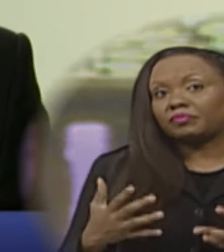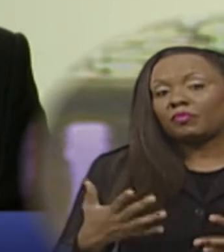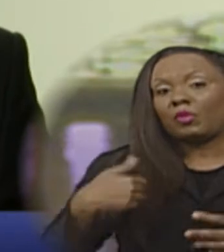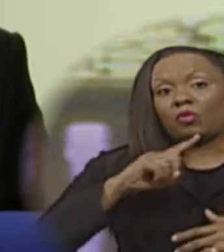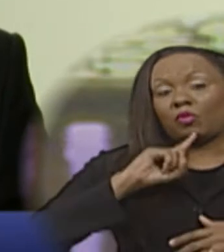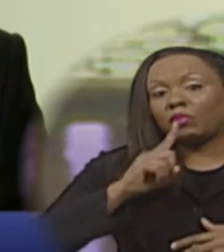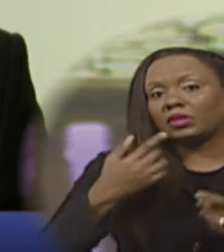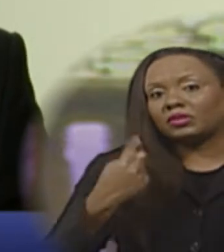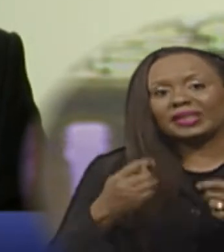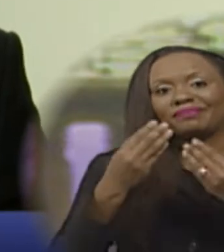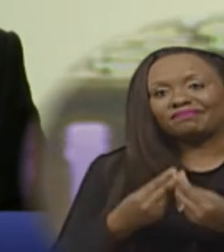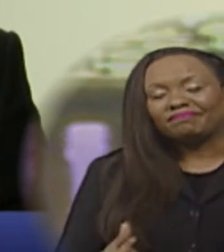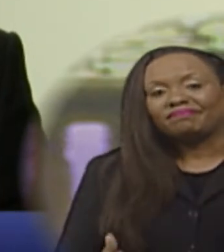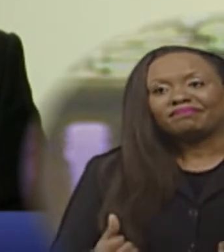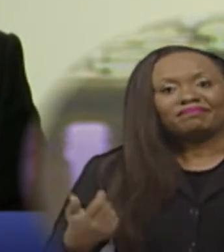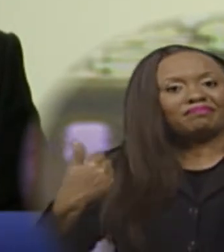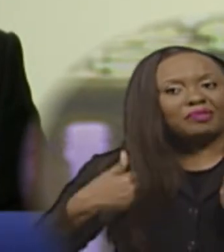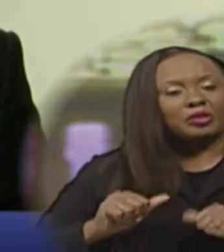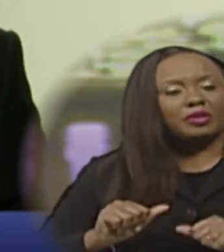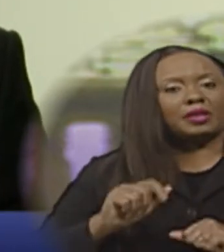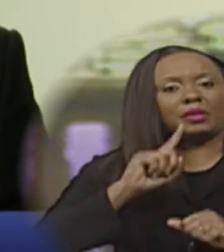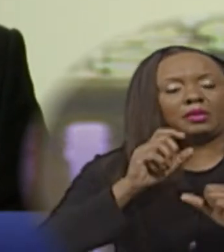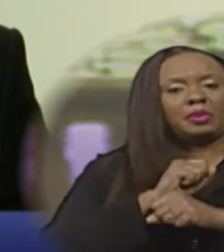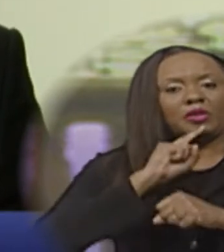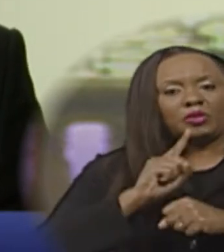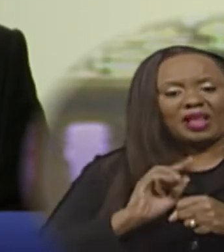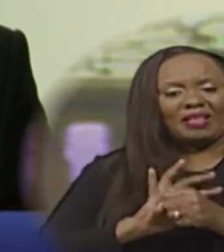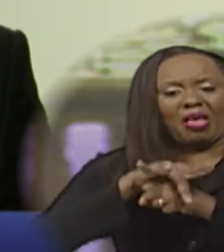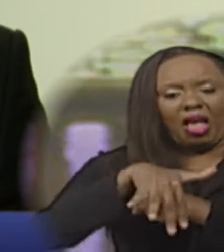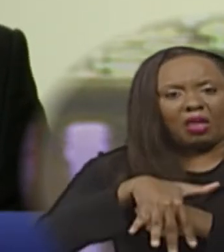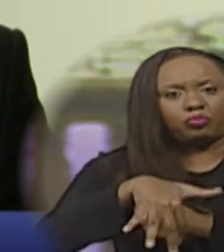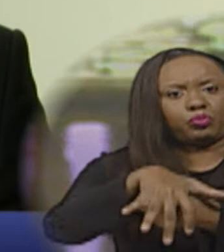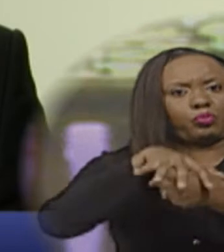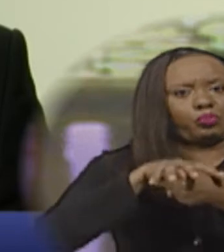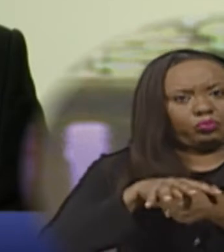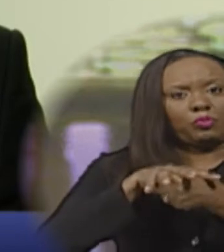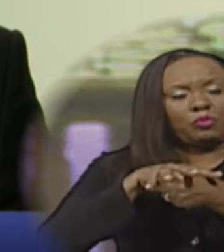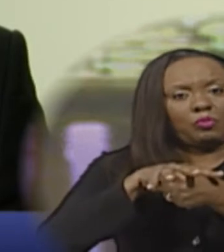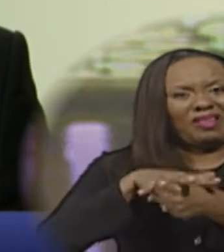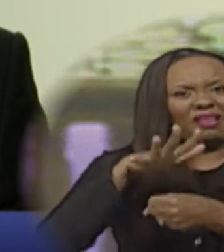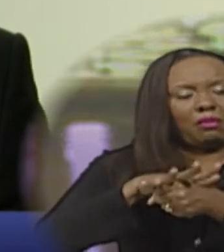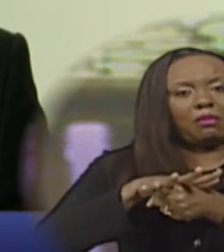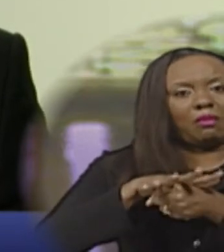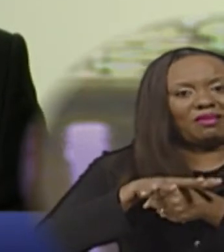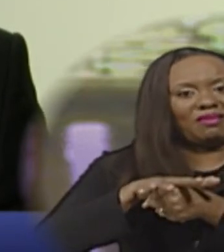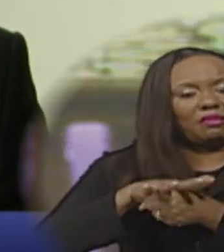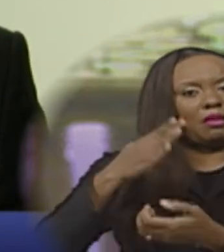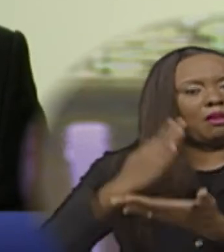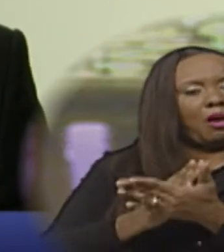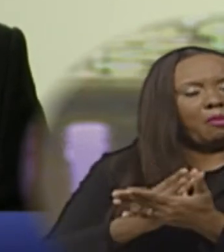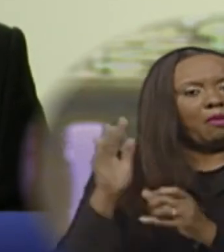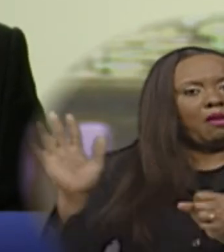mitigation measures, really in an effort just to contain the overflows, to cease or to stop or to retard the overflows onto the